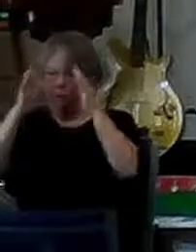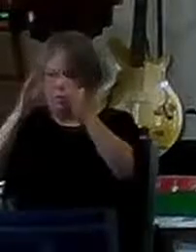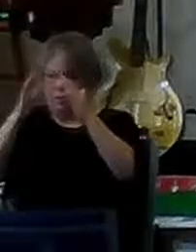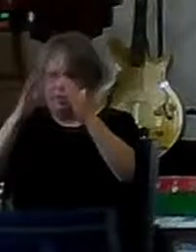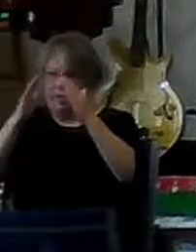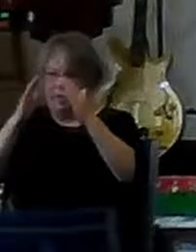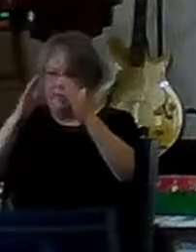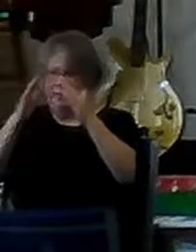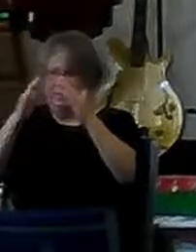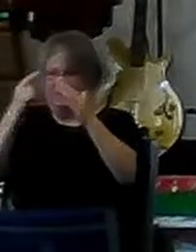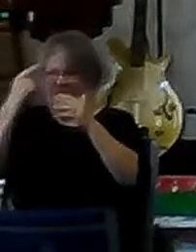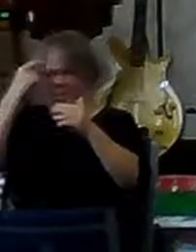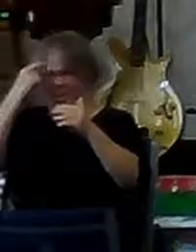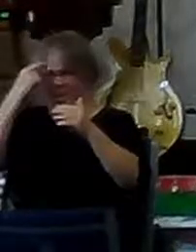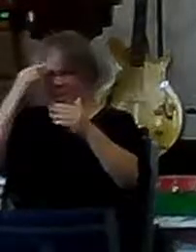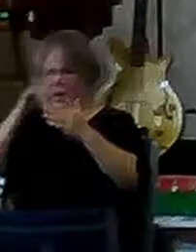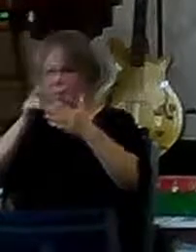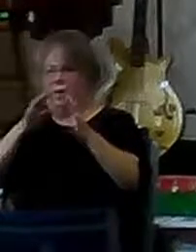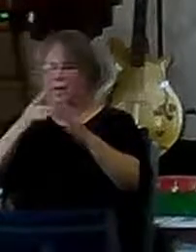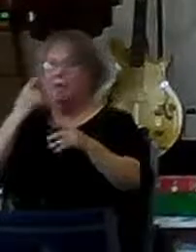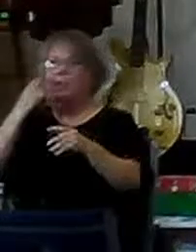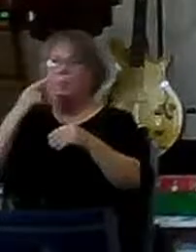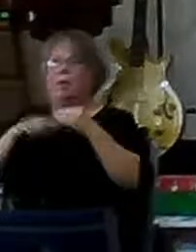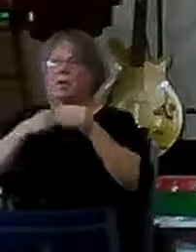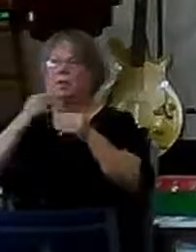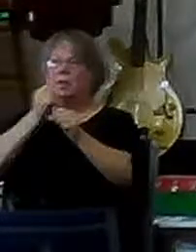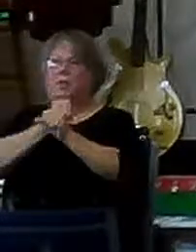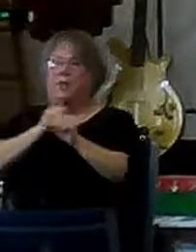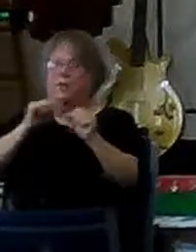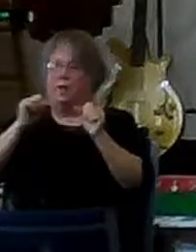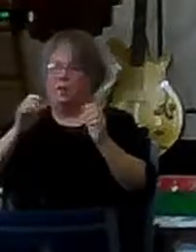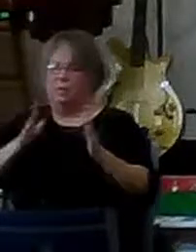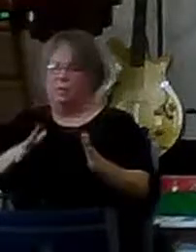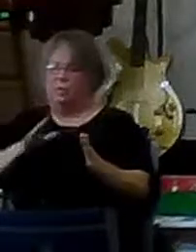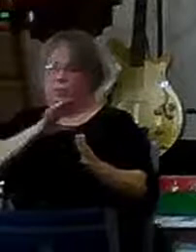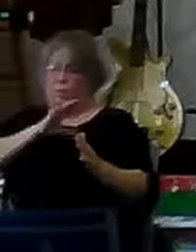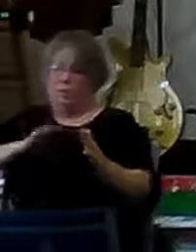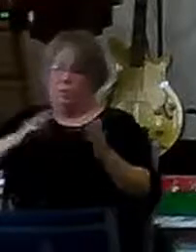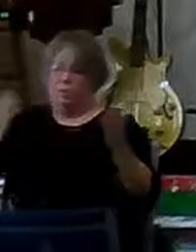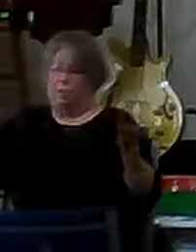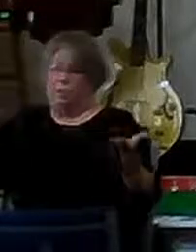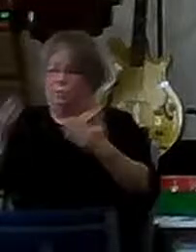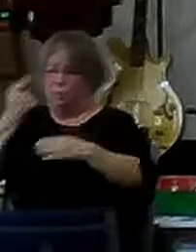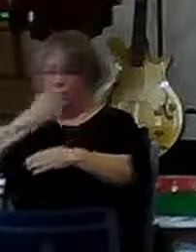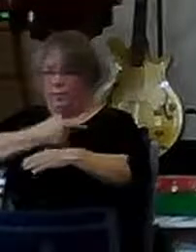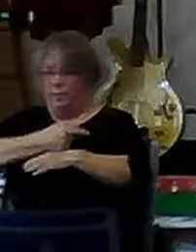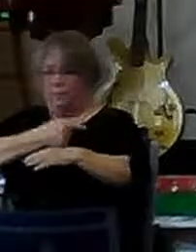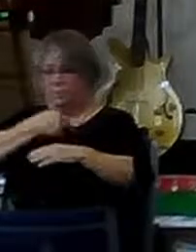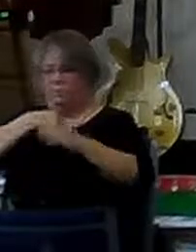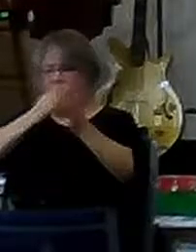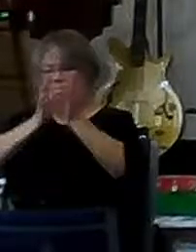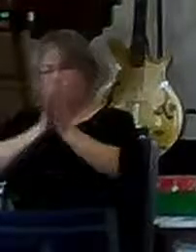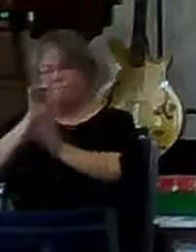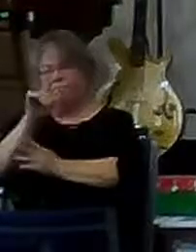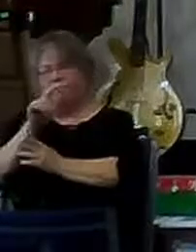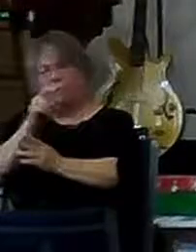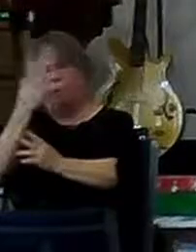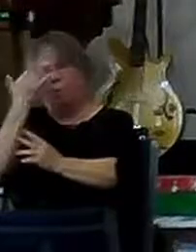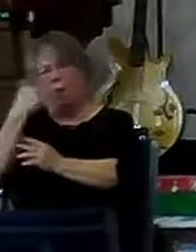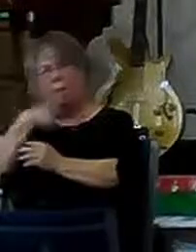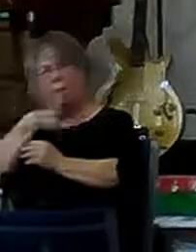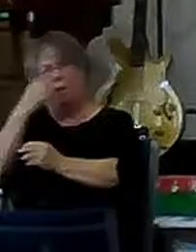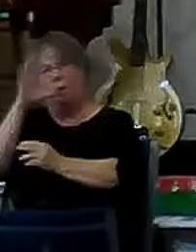this issue. When you think about your own salvation, if you're a Christian here today, and you ask the question, why am